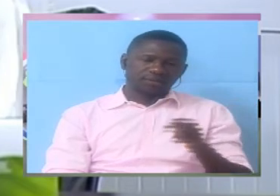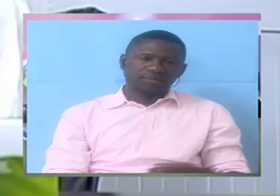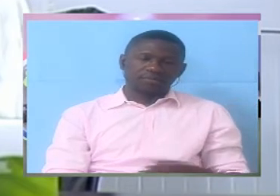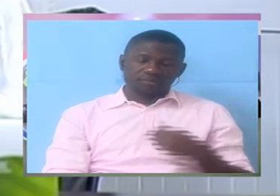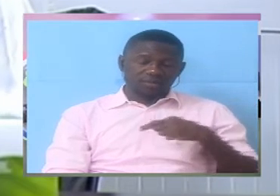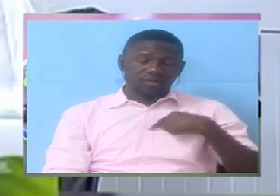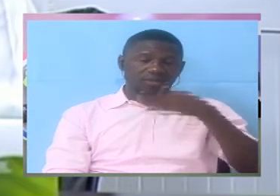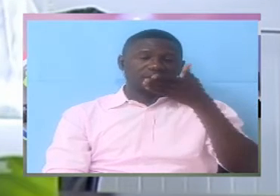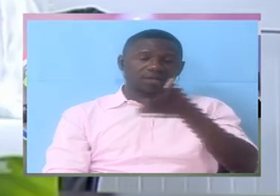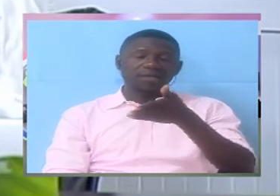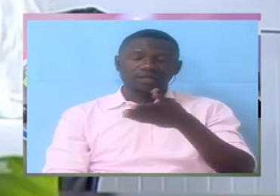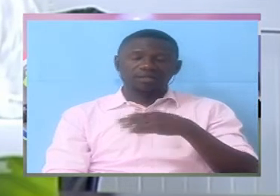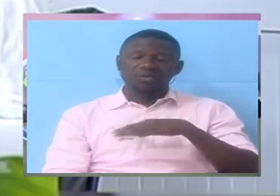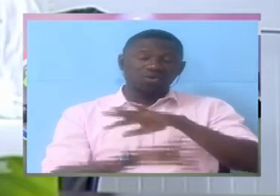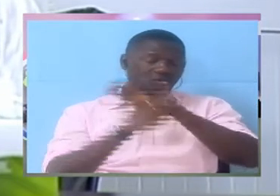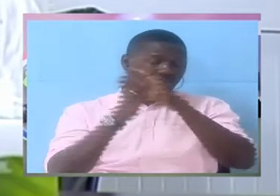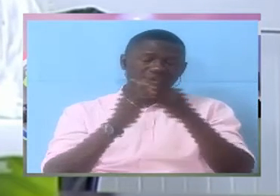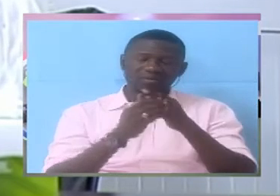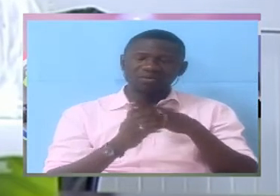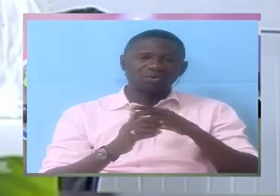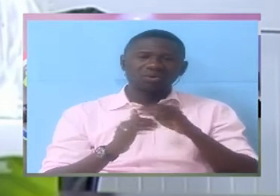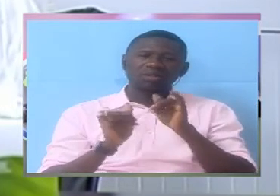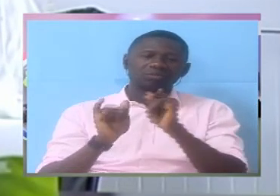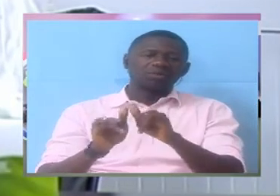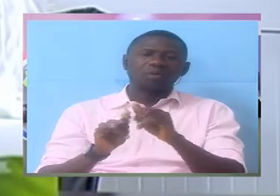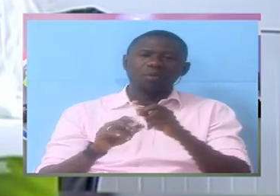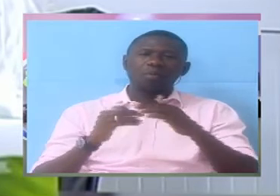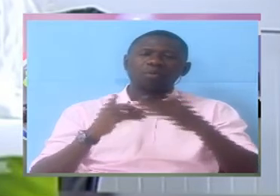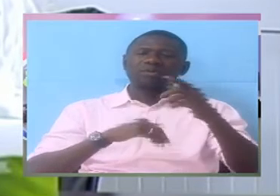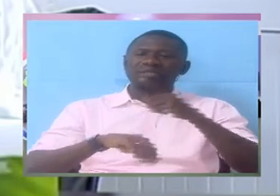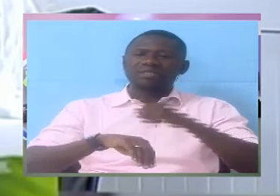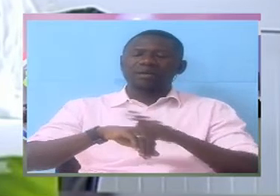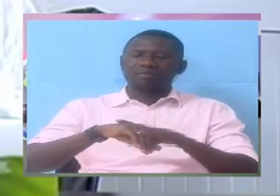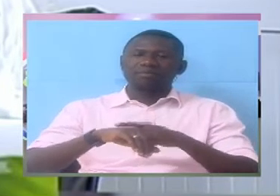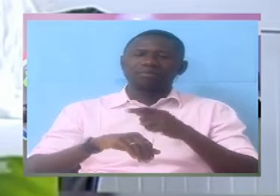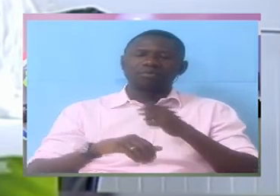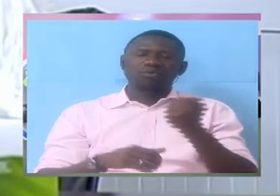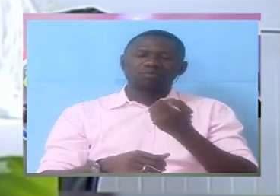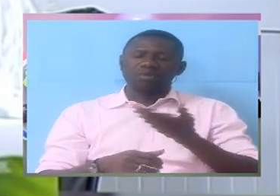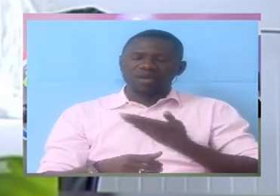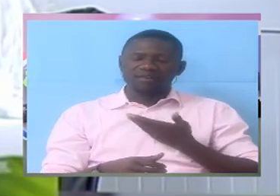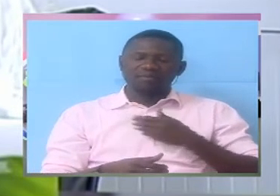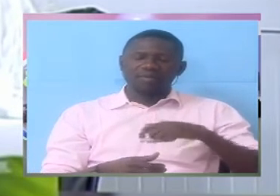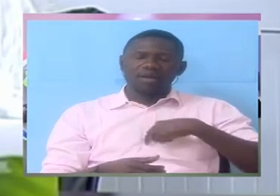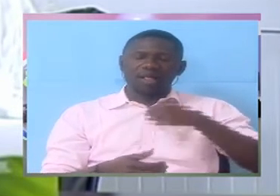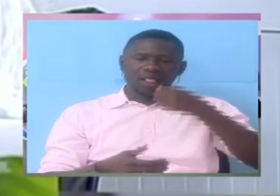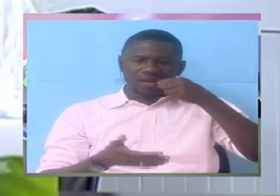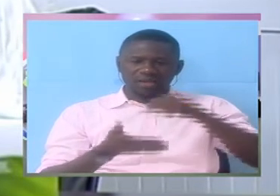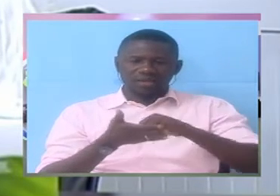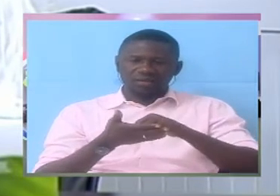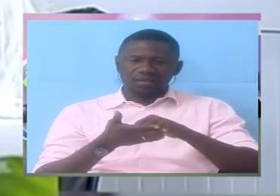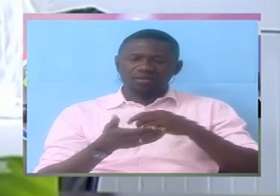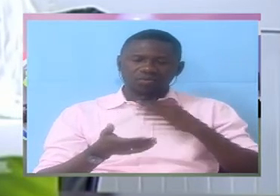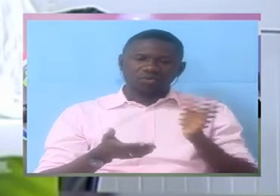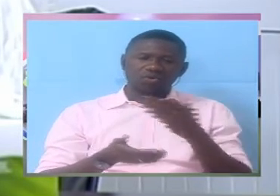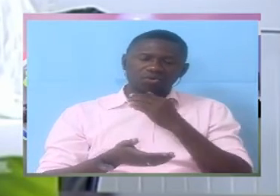much time because I have my letter, I was going to go to. My post place to